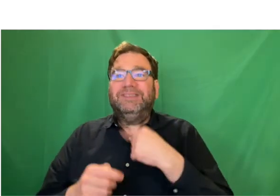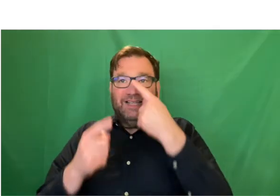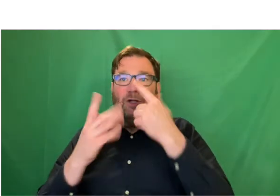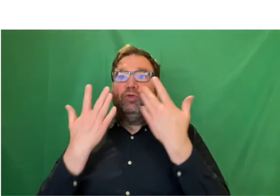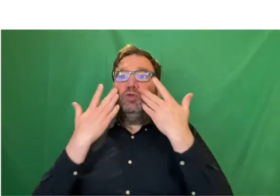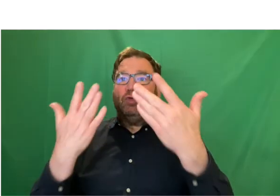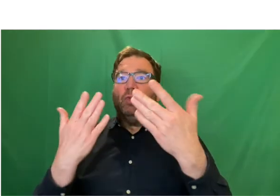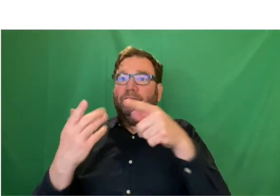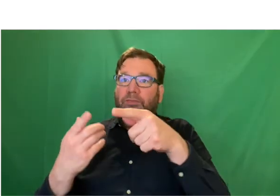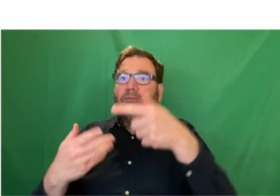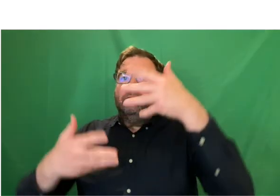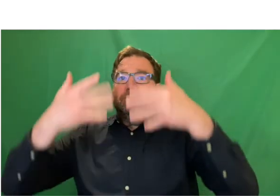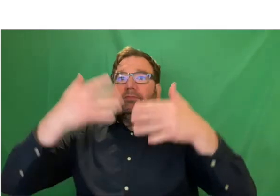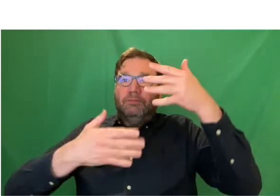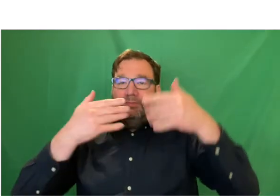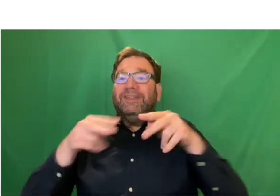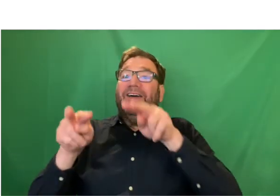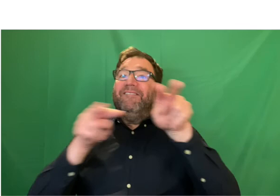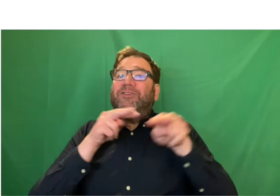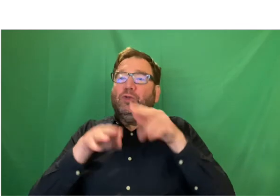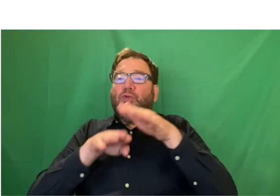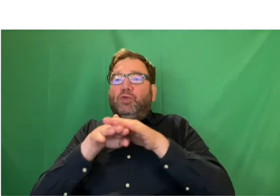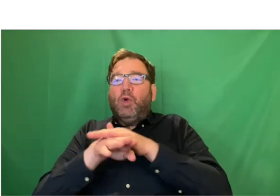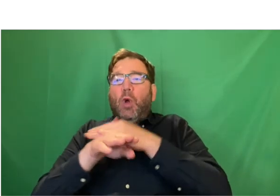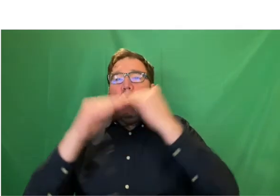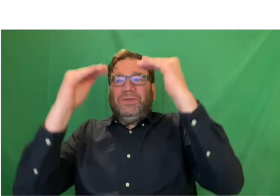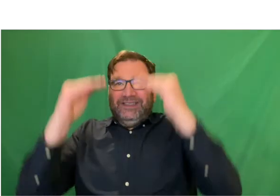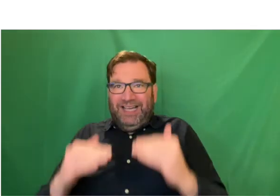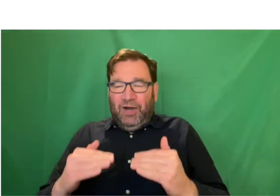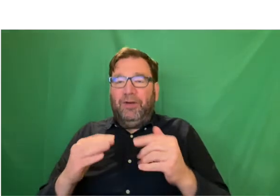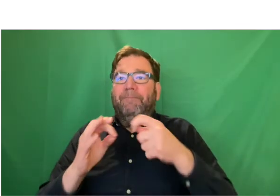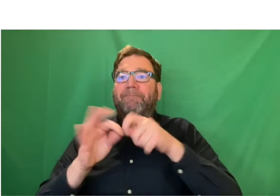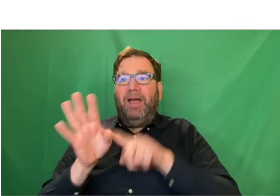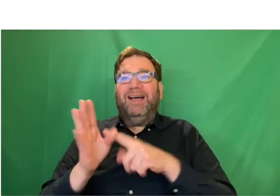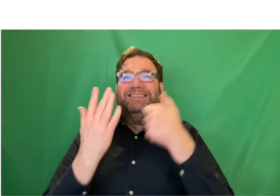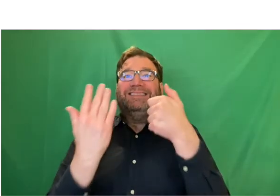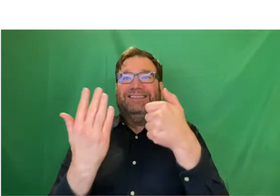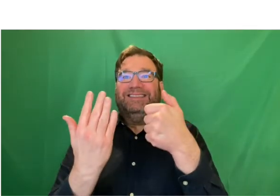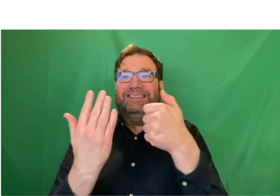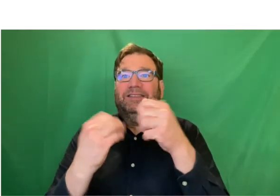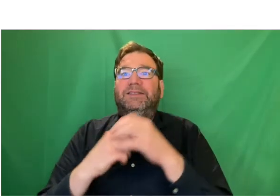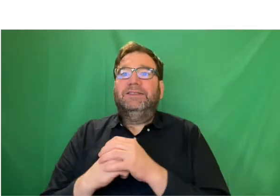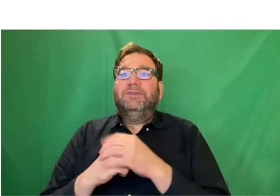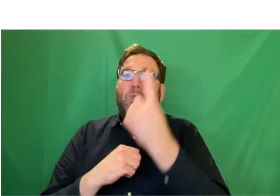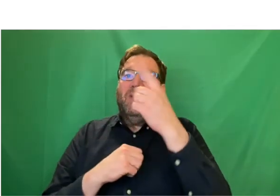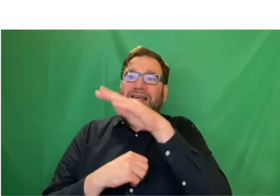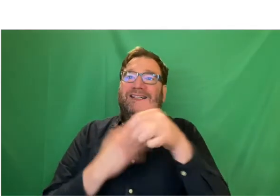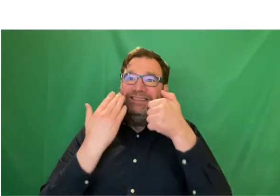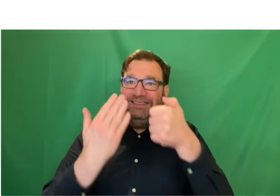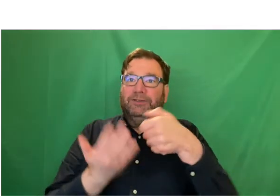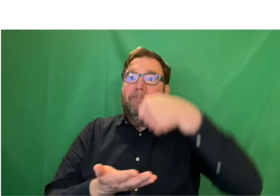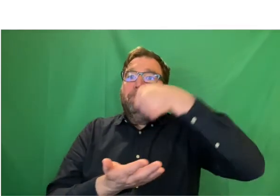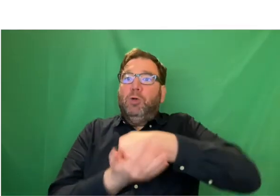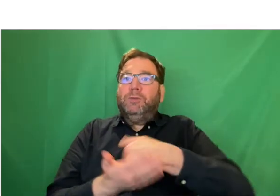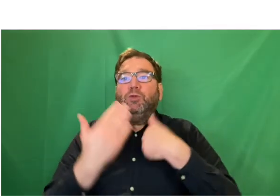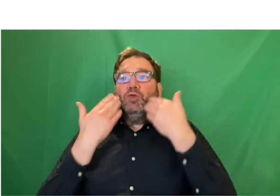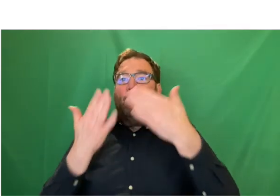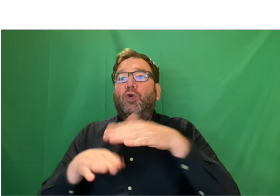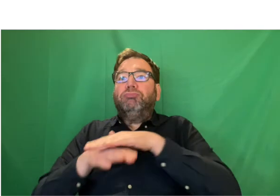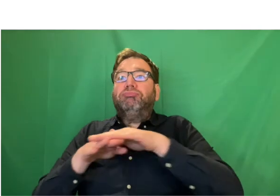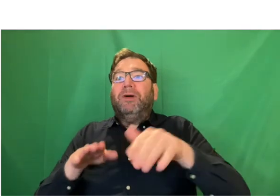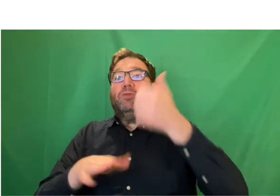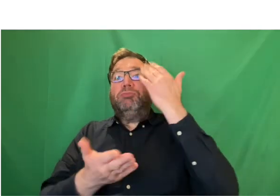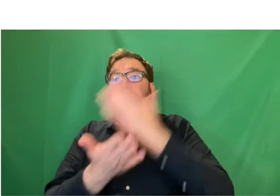Here you can see some qualitative results. The video is slowed down by a factor of 6. On the bottom we show the ground truth and